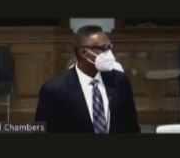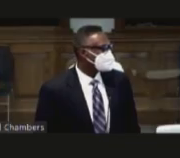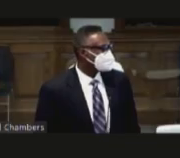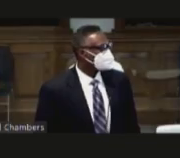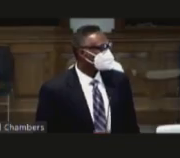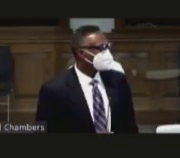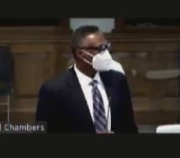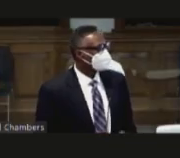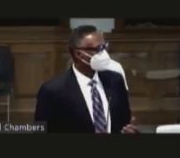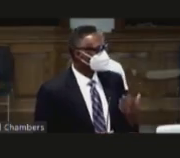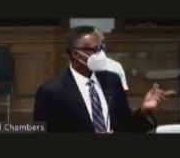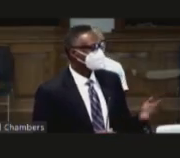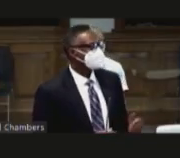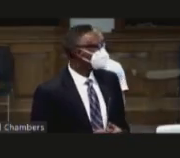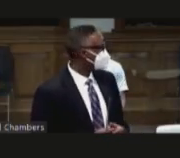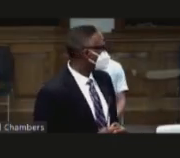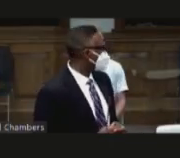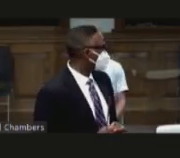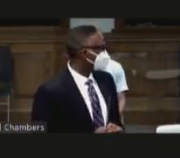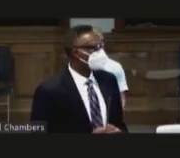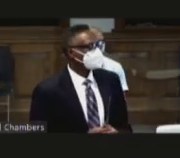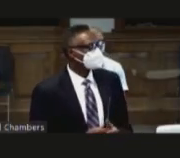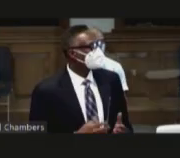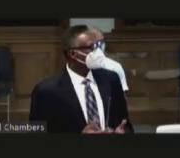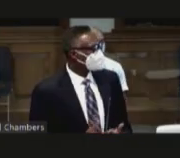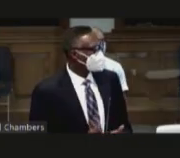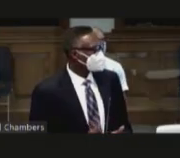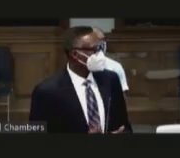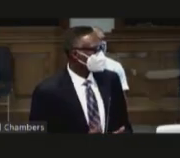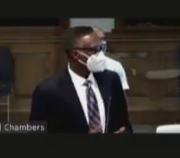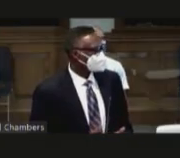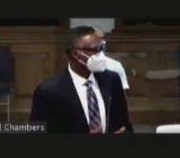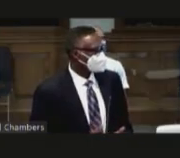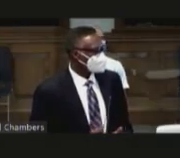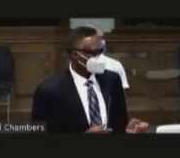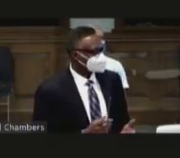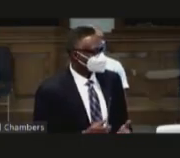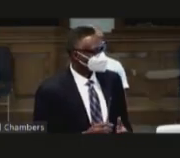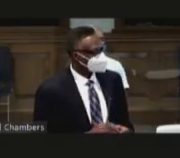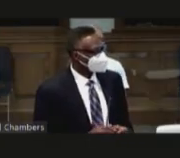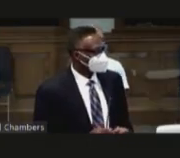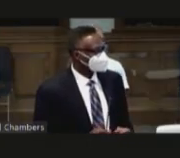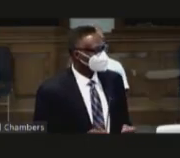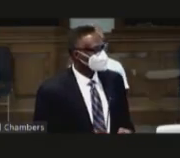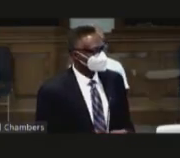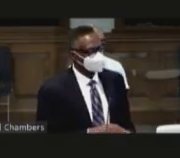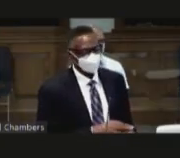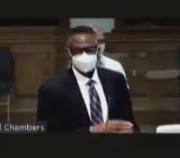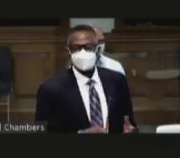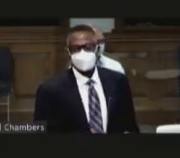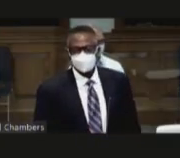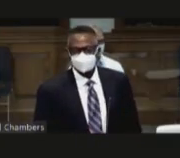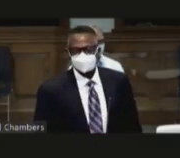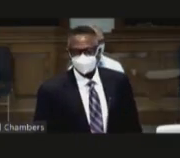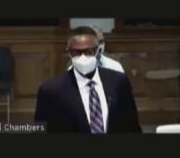So I want to stop here. So you can see the location of the Still Point property that is surrounded by all